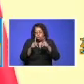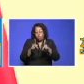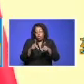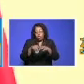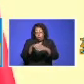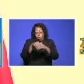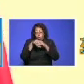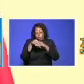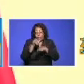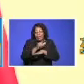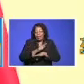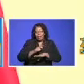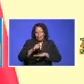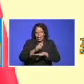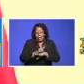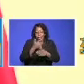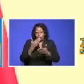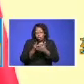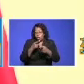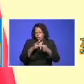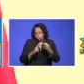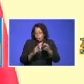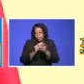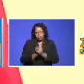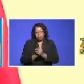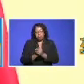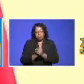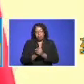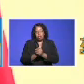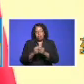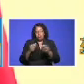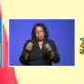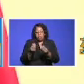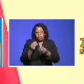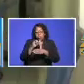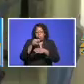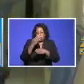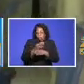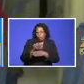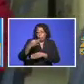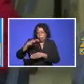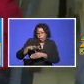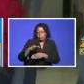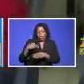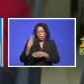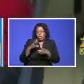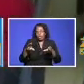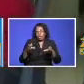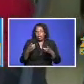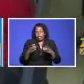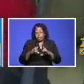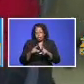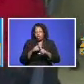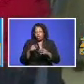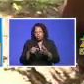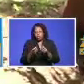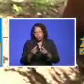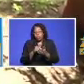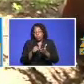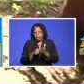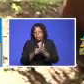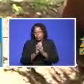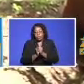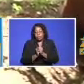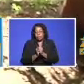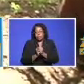land at an affordable rate. We provided unemployment benefit, and we continue to do so. Two of the female candidates vying for electoral office this